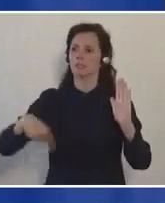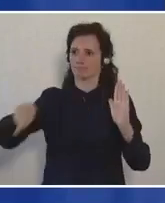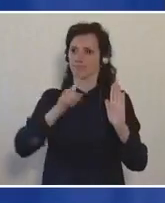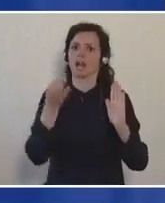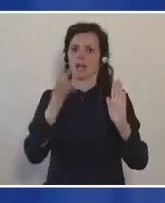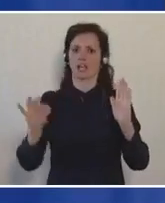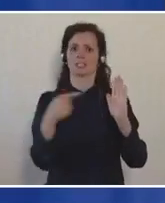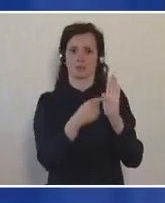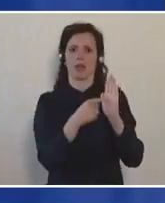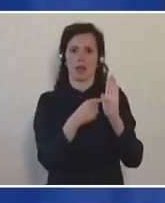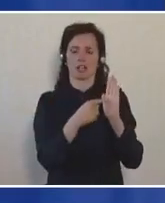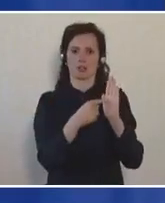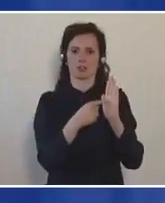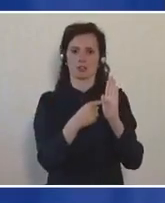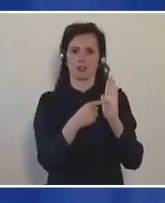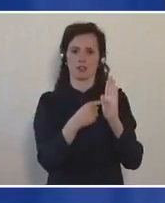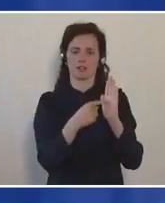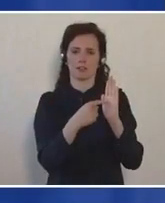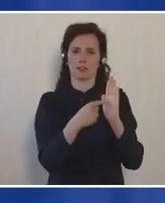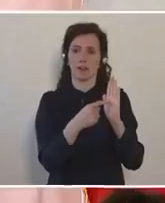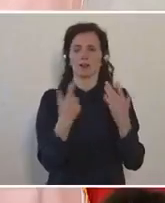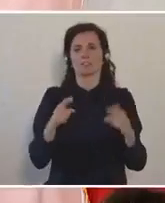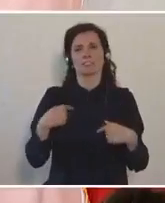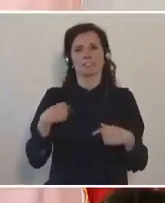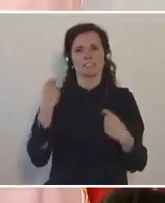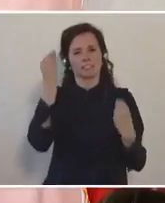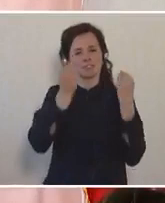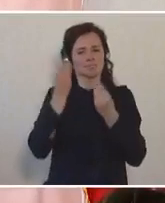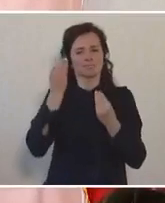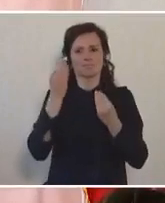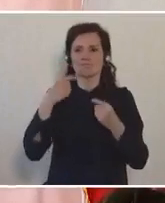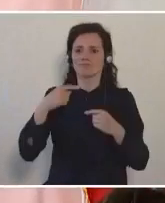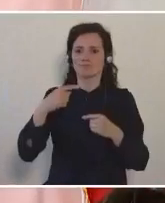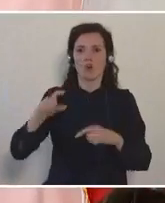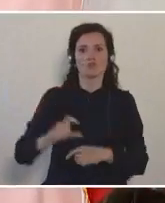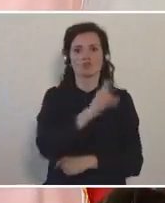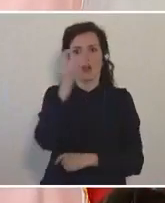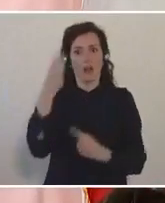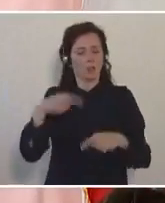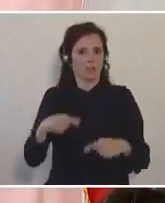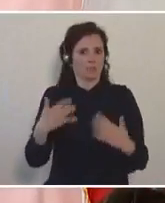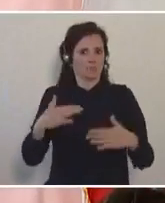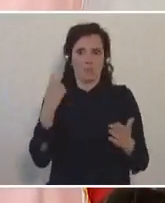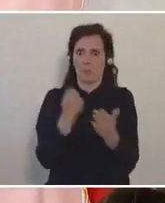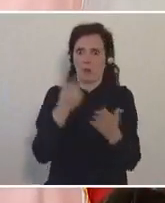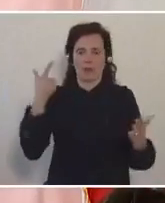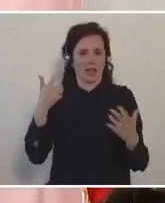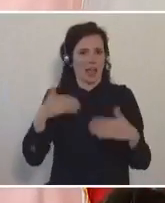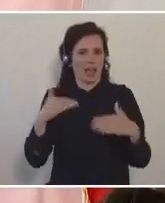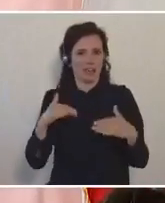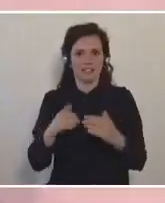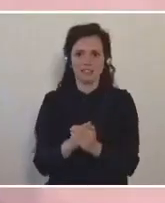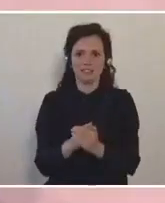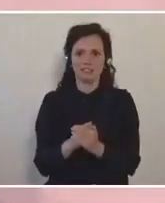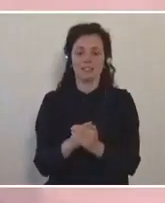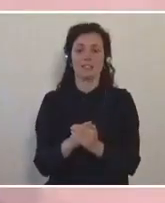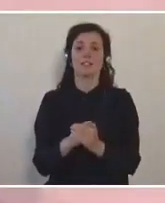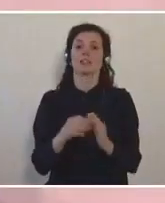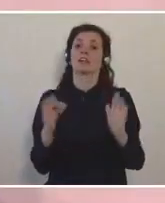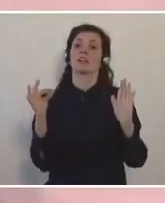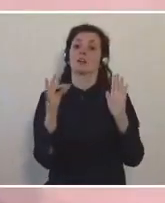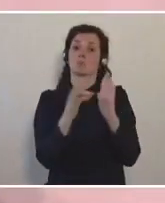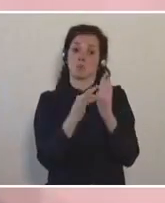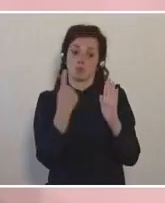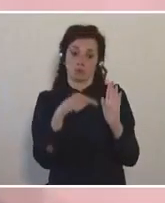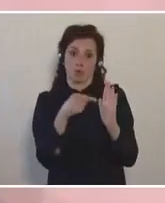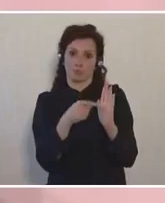groundbreaking day today. Yeah, just to follow on your point, how we make sure that these commitments are going to